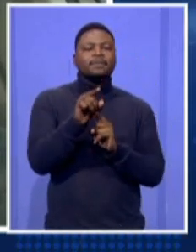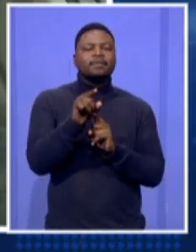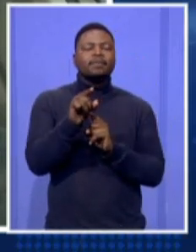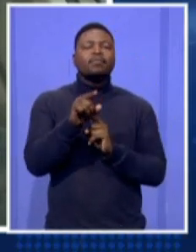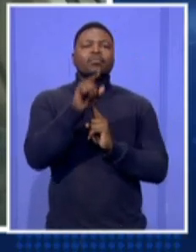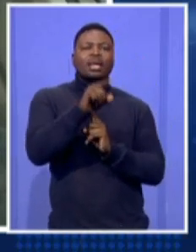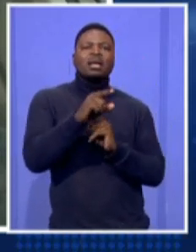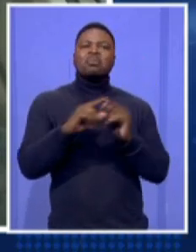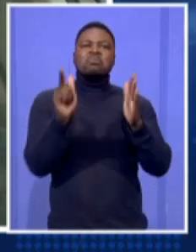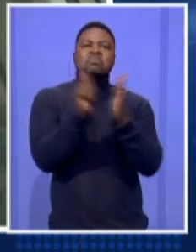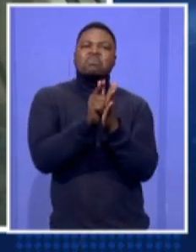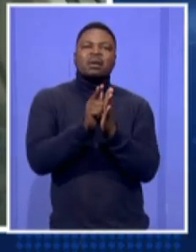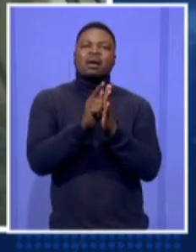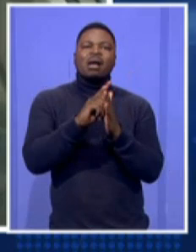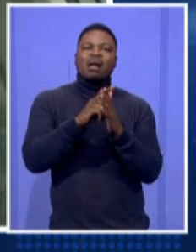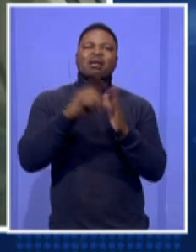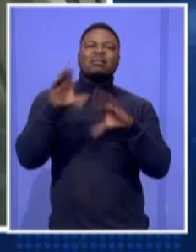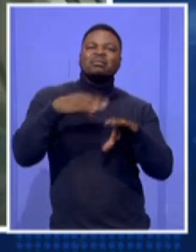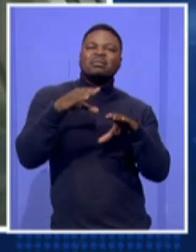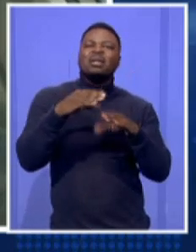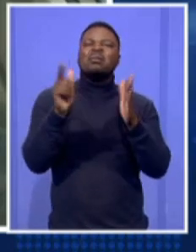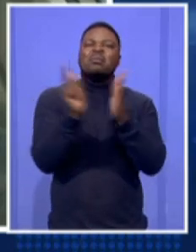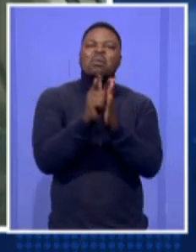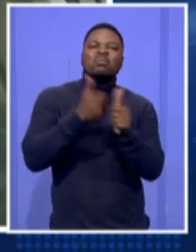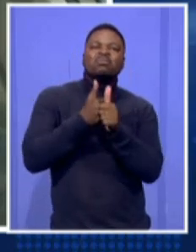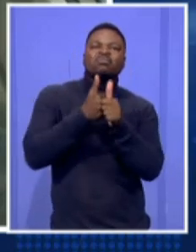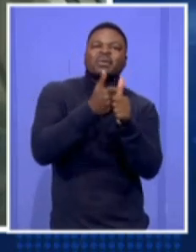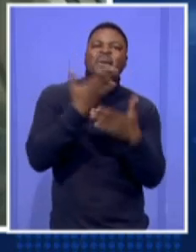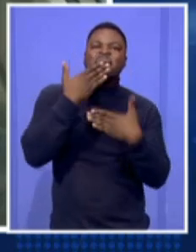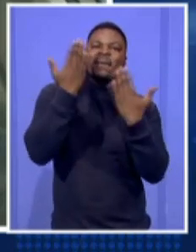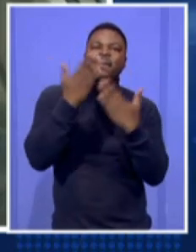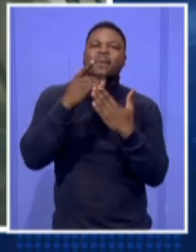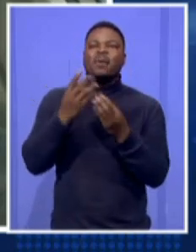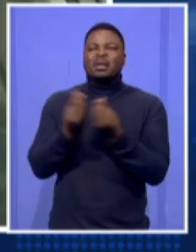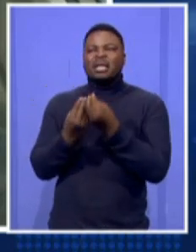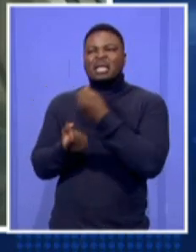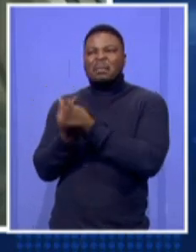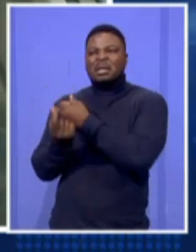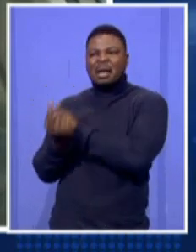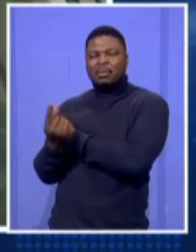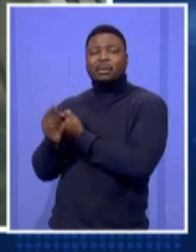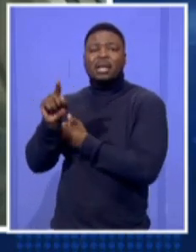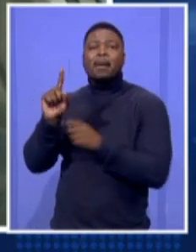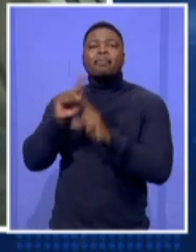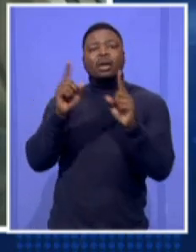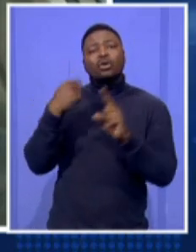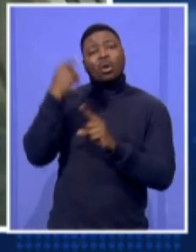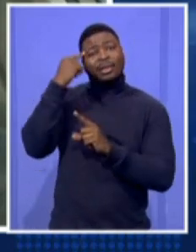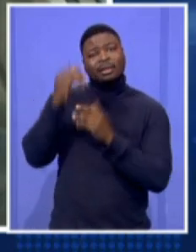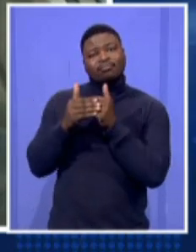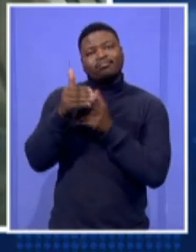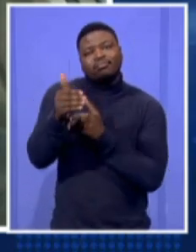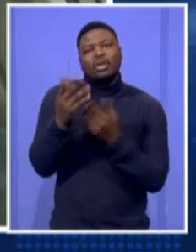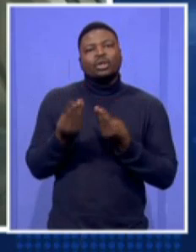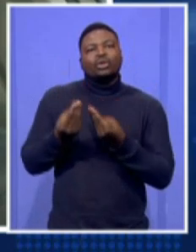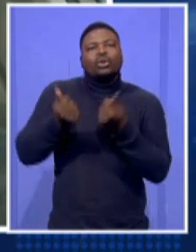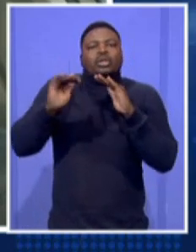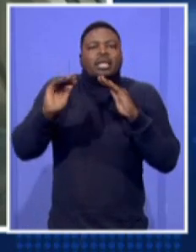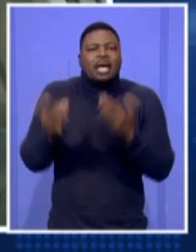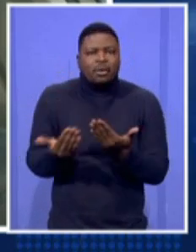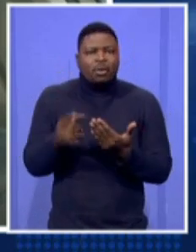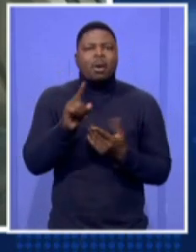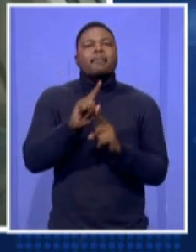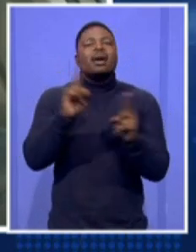illegal activities that are going on in society. How do you hope to become part of the solution to this clearly massive